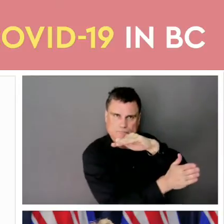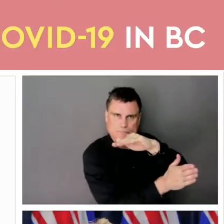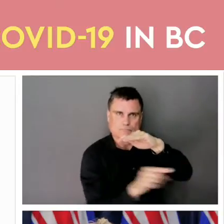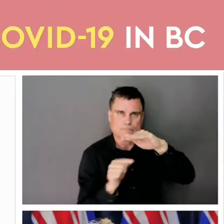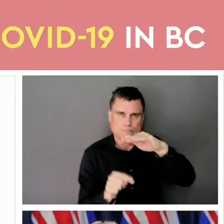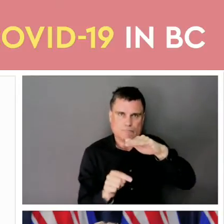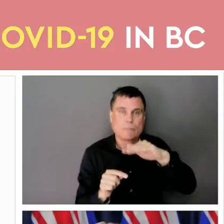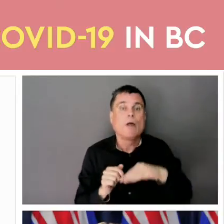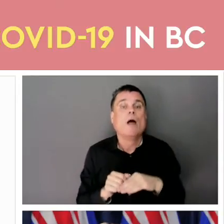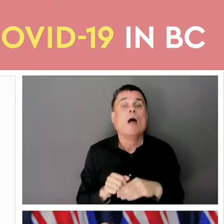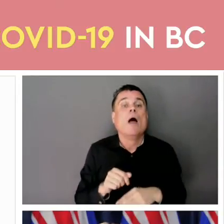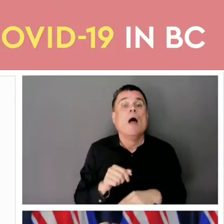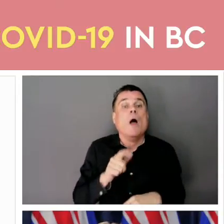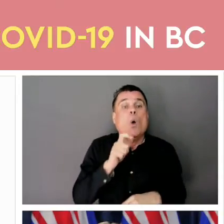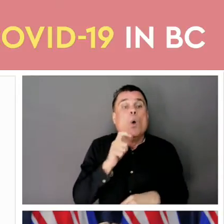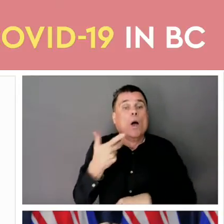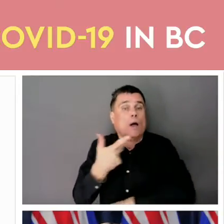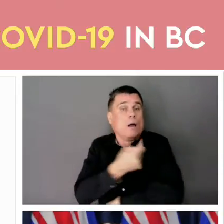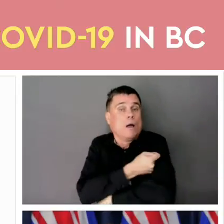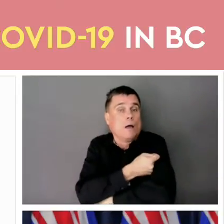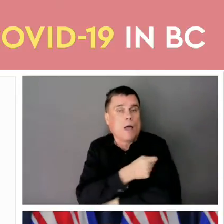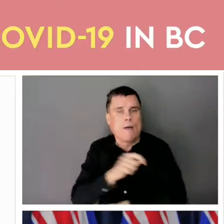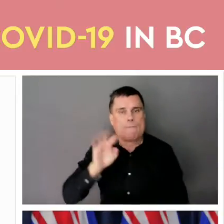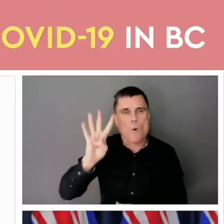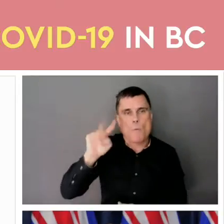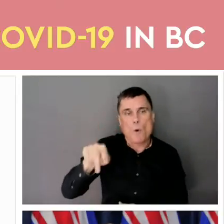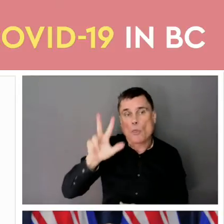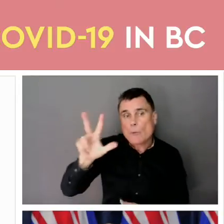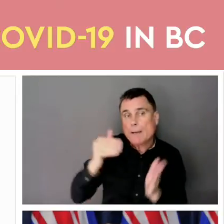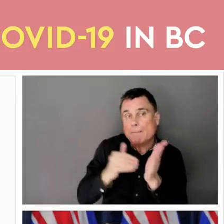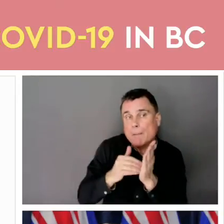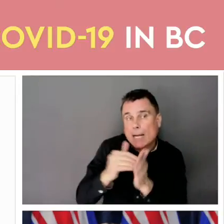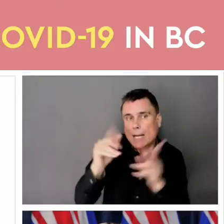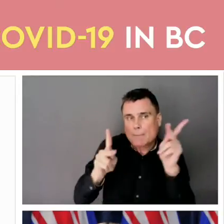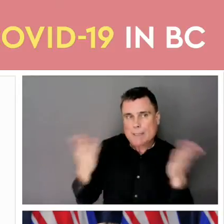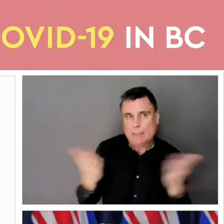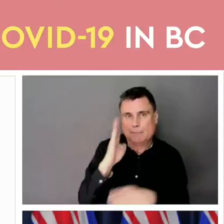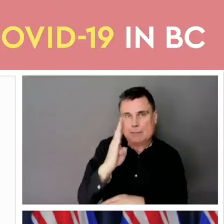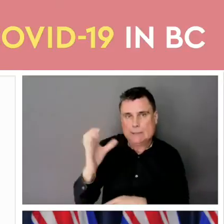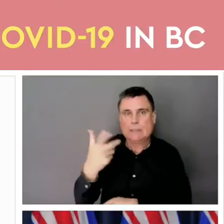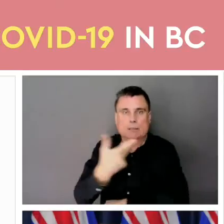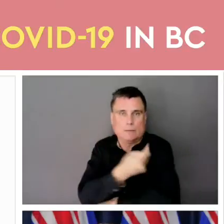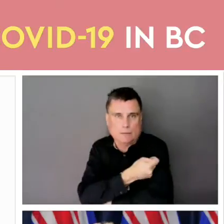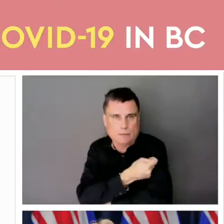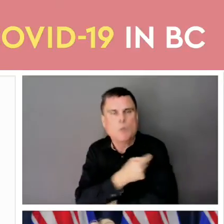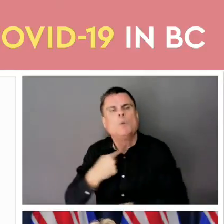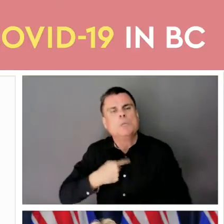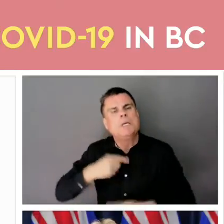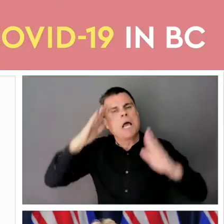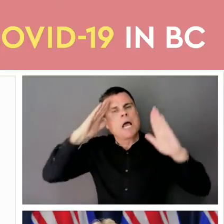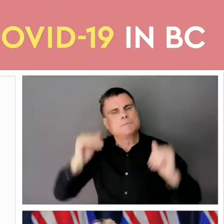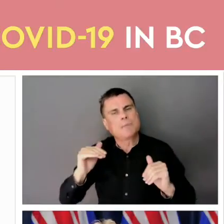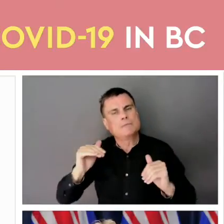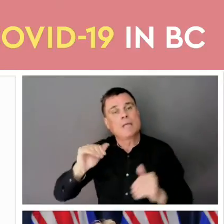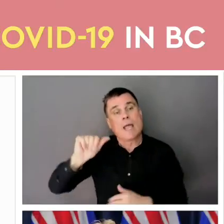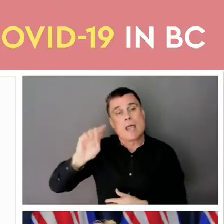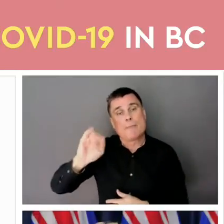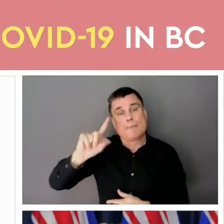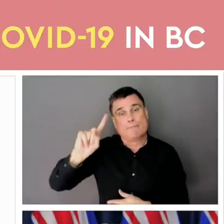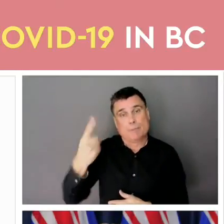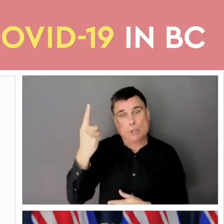right now is about 4.3 million people. We expect as of April 1st, that we'll still have